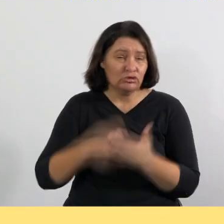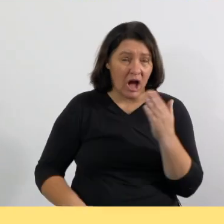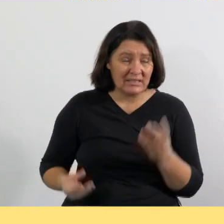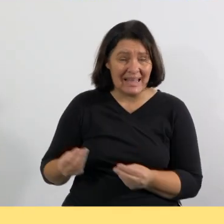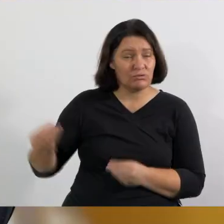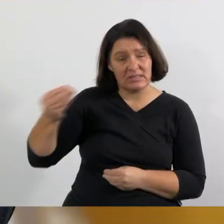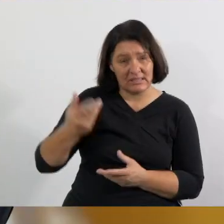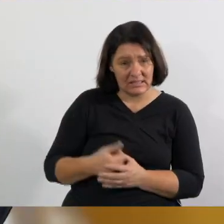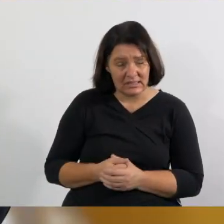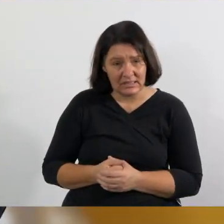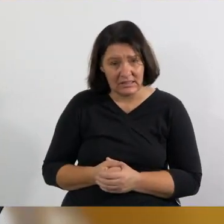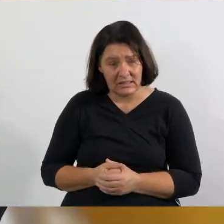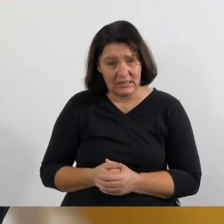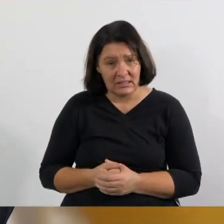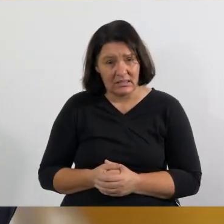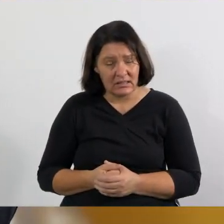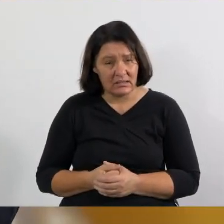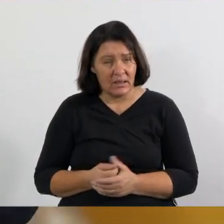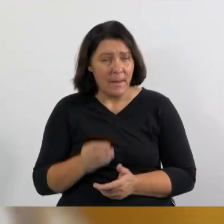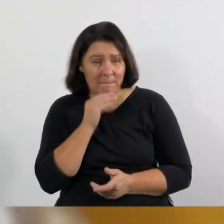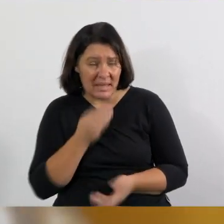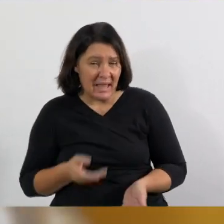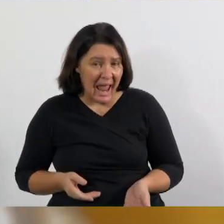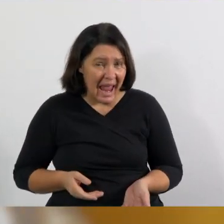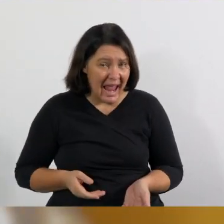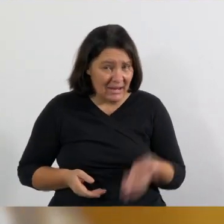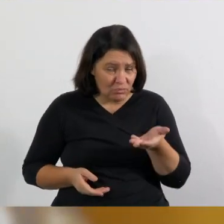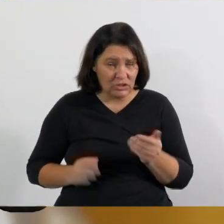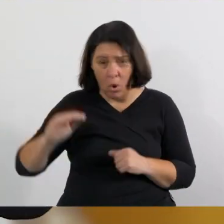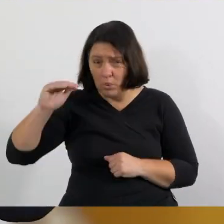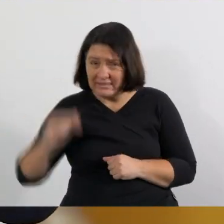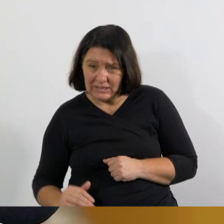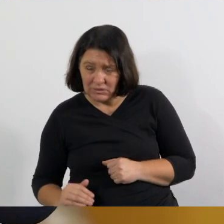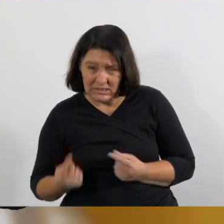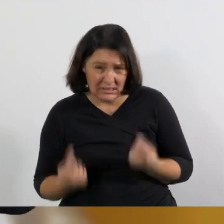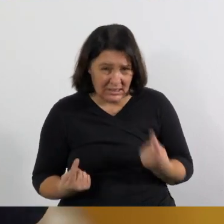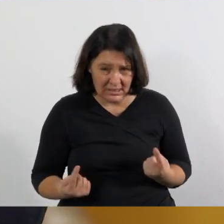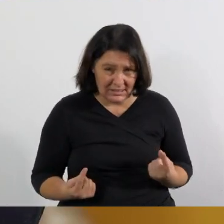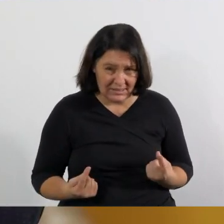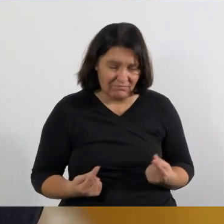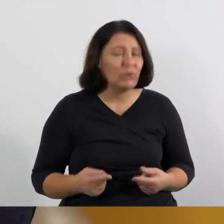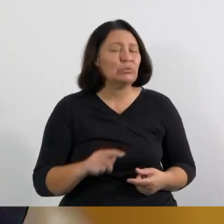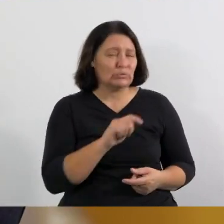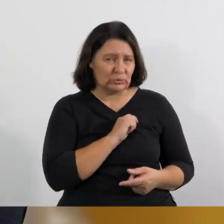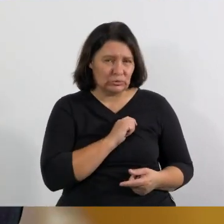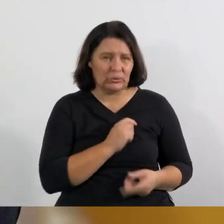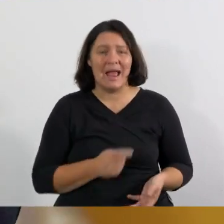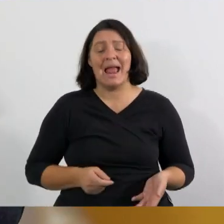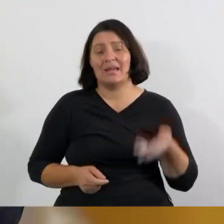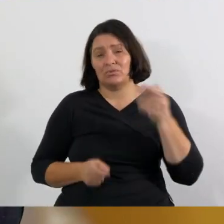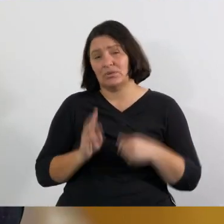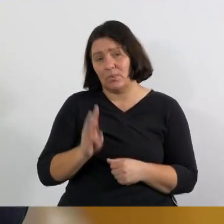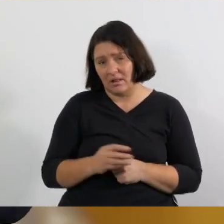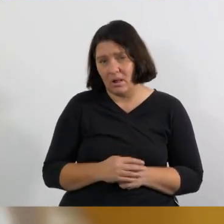charged interest, the question you must ask yourself is, does it increase what we owe them or it decreases? Definitely, it